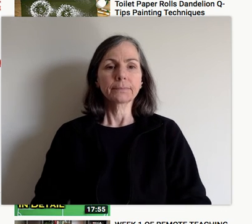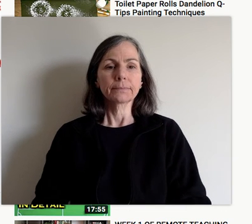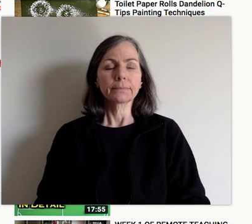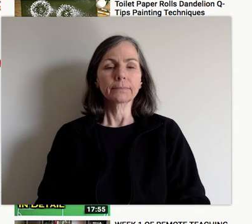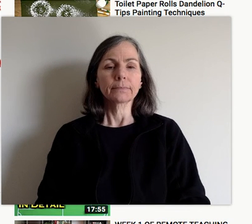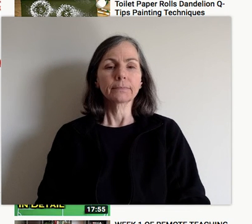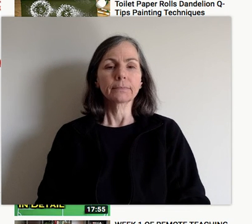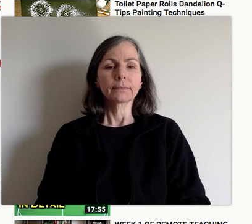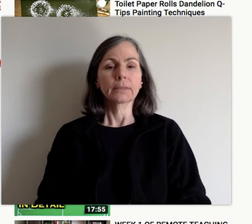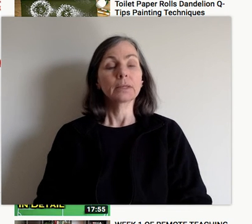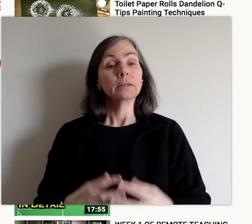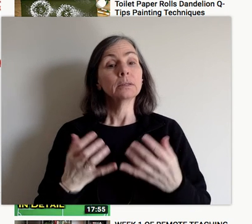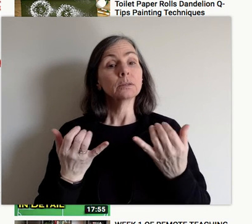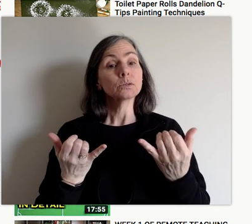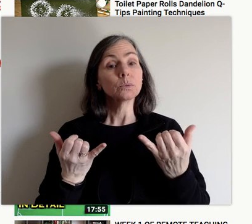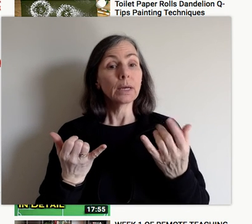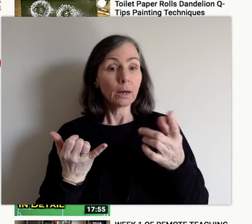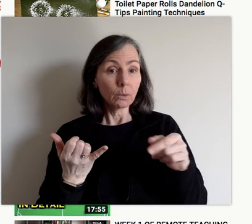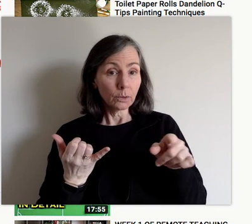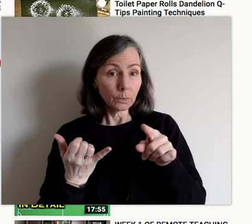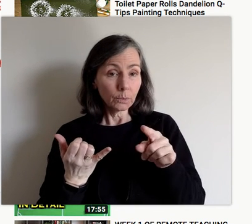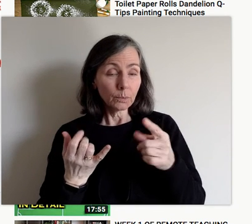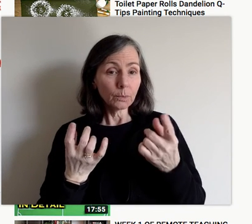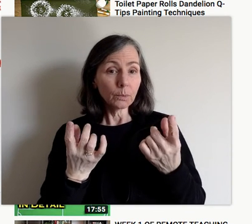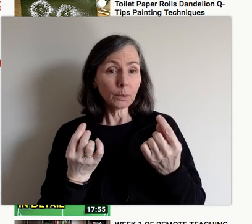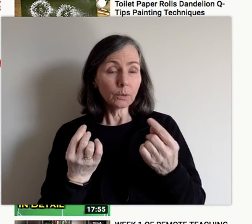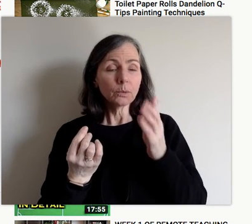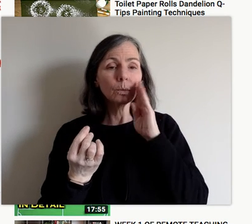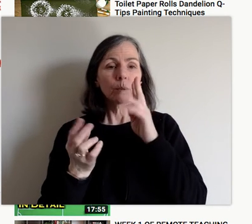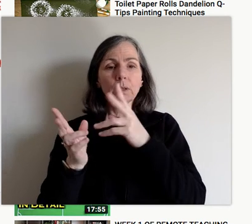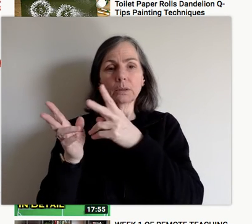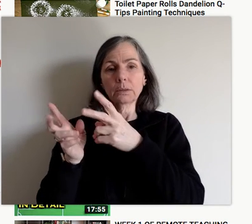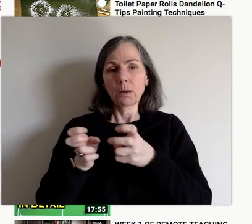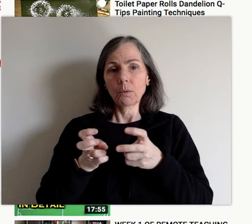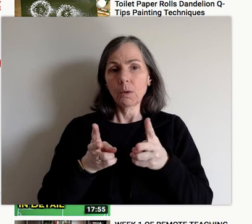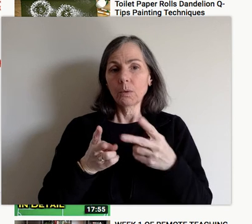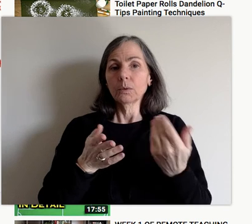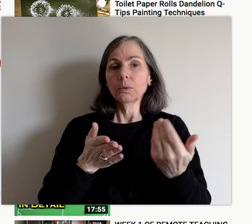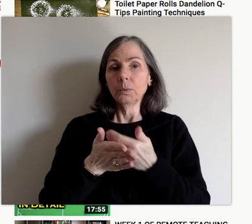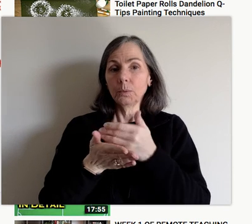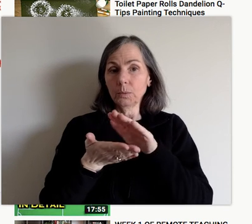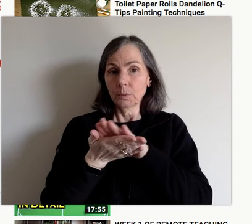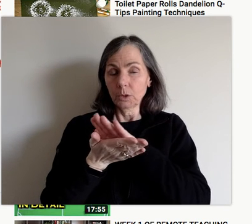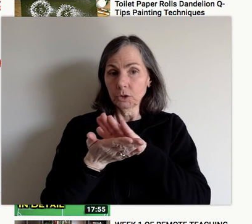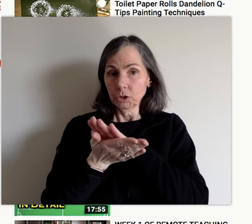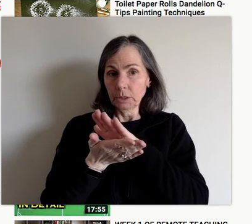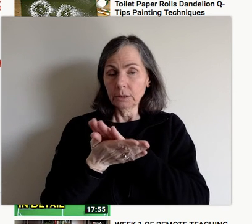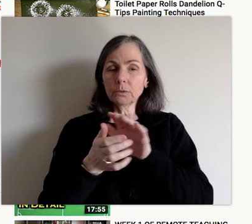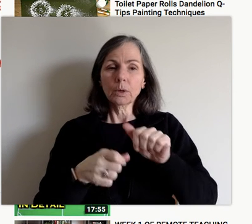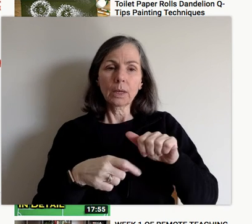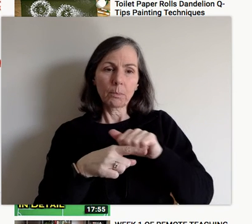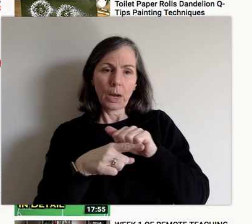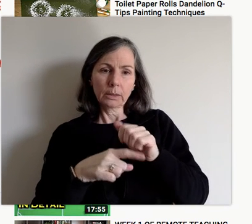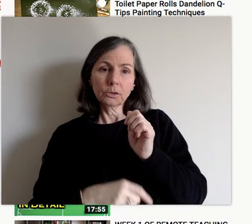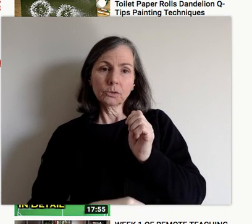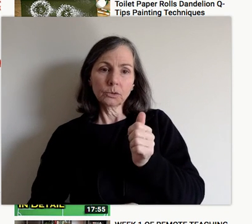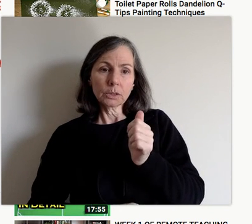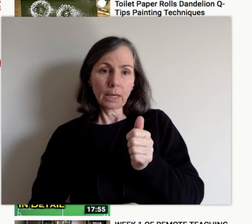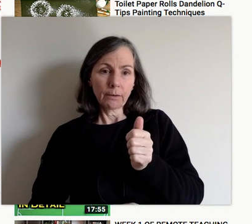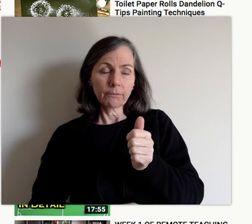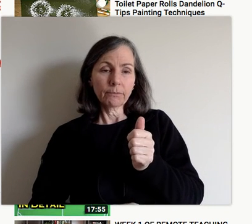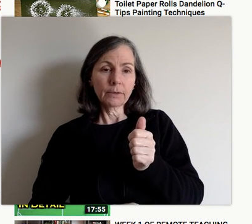At this time, you guys are going to download the next worksheet so you can practice this. I'll put